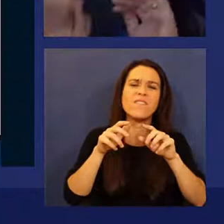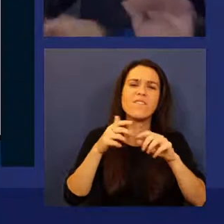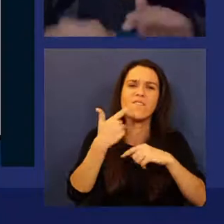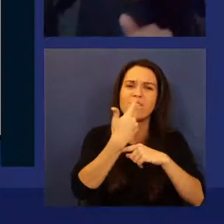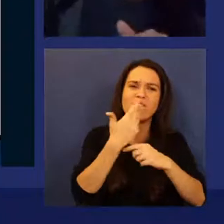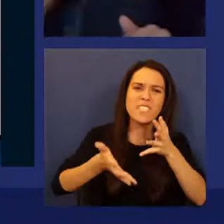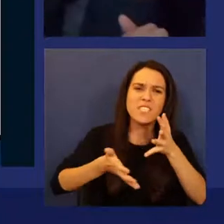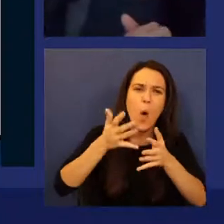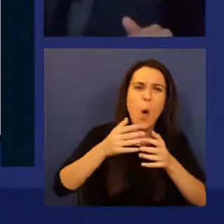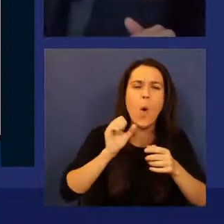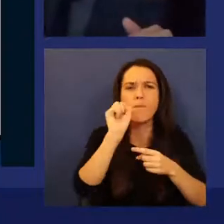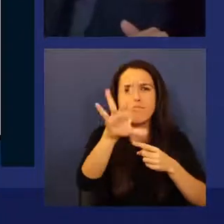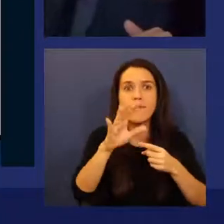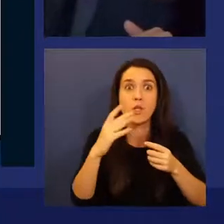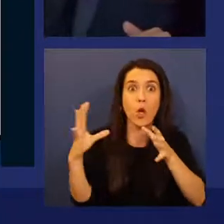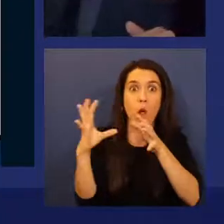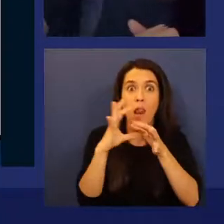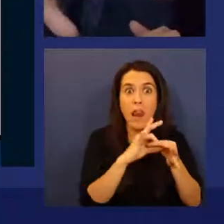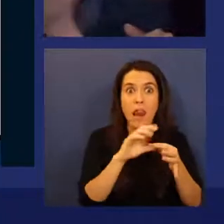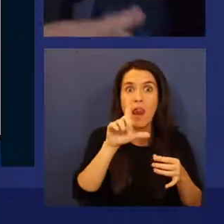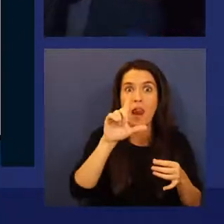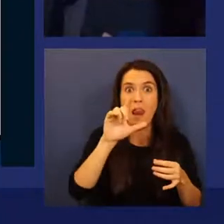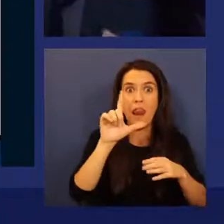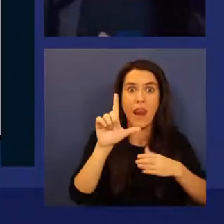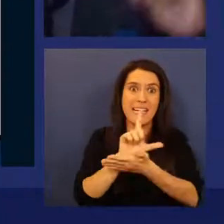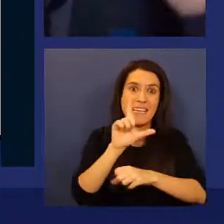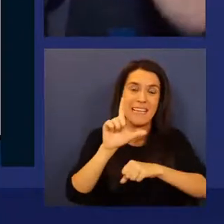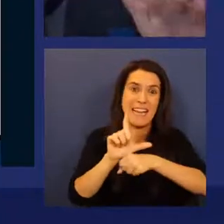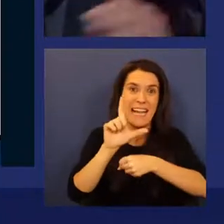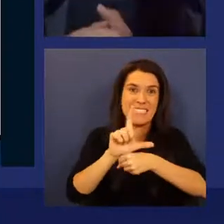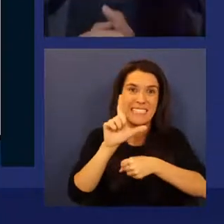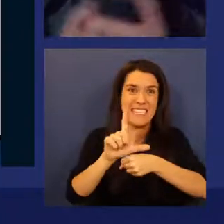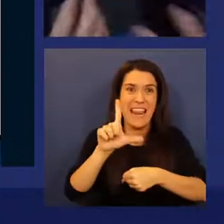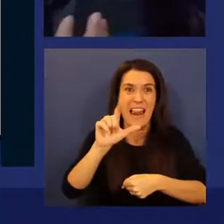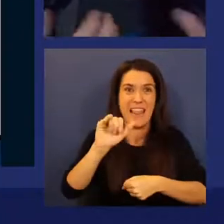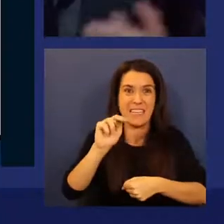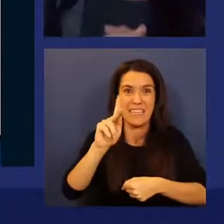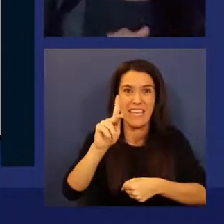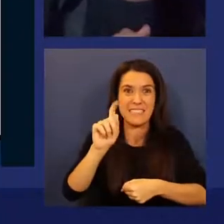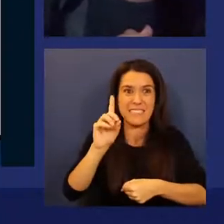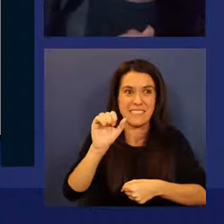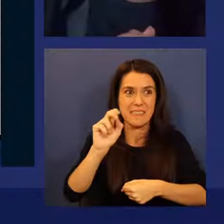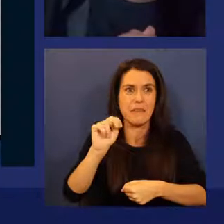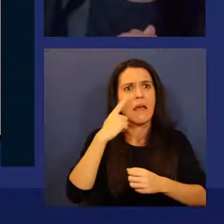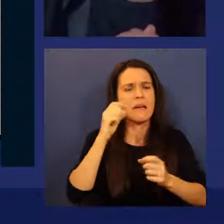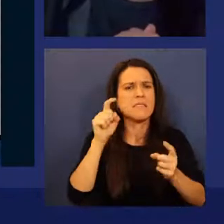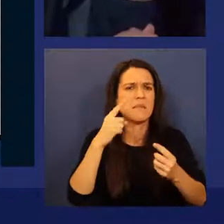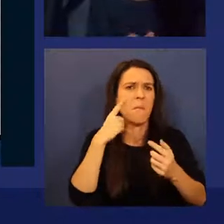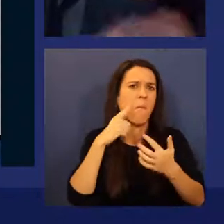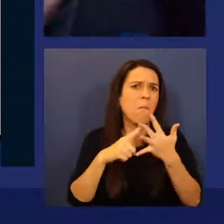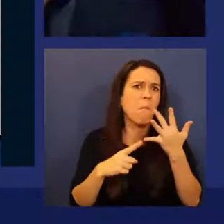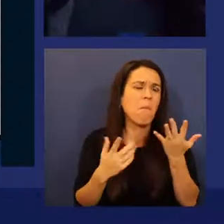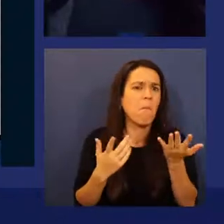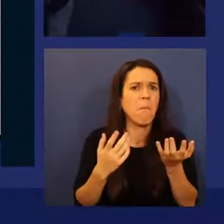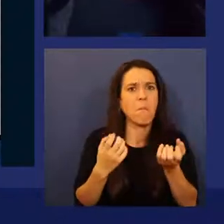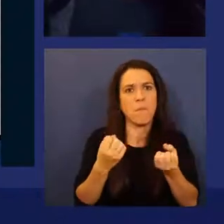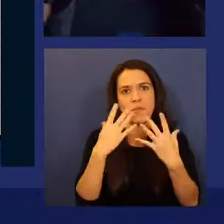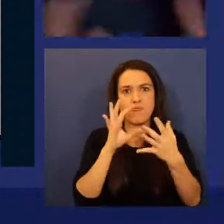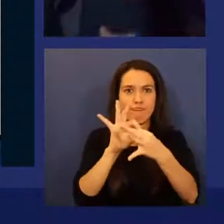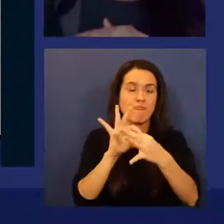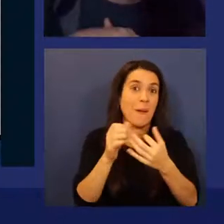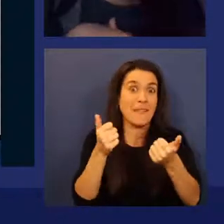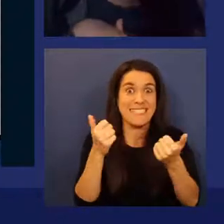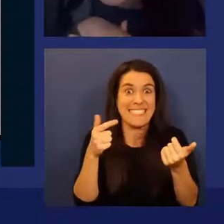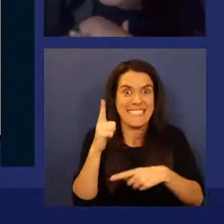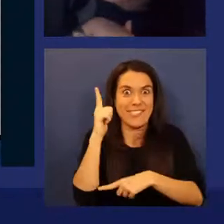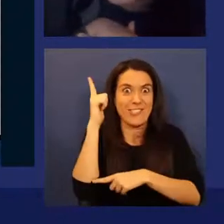connect with me on LinkedIn, I'll just copy and paste my resources right in there. There's also a set in this deck that you'll get at the end, but it's just the beginning.